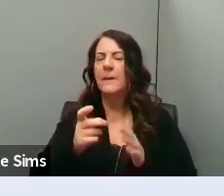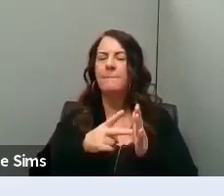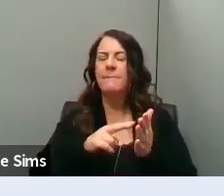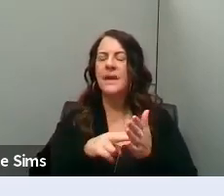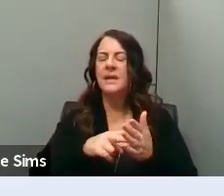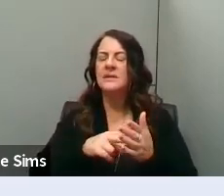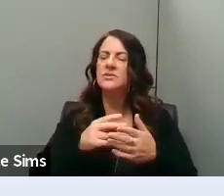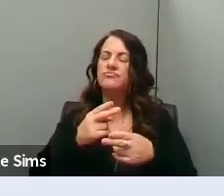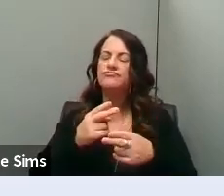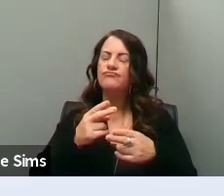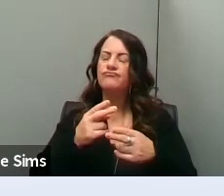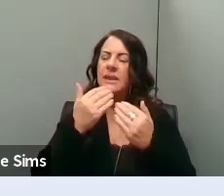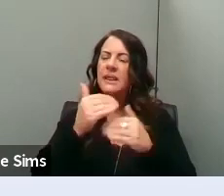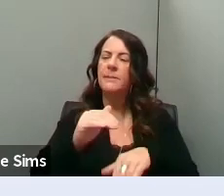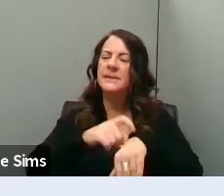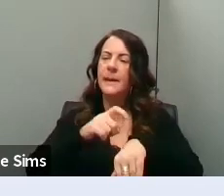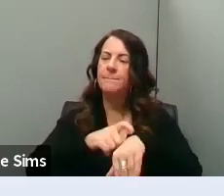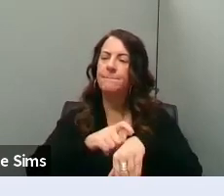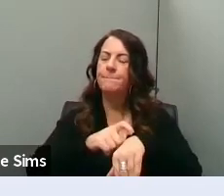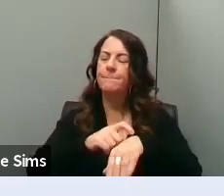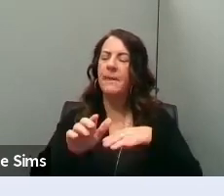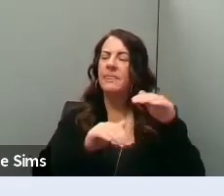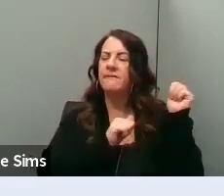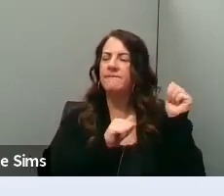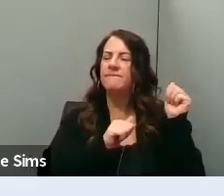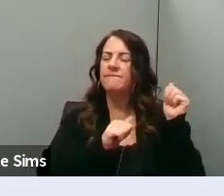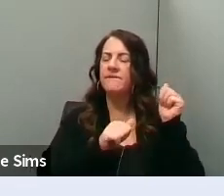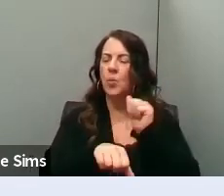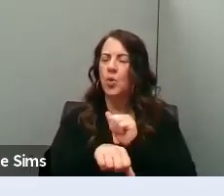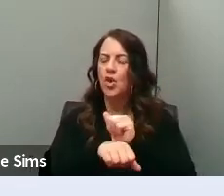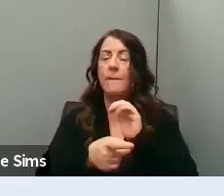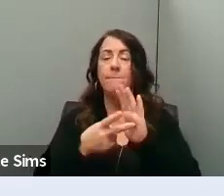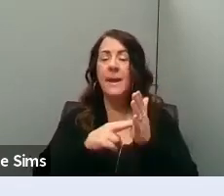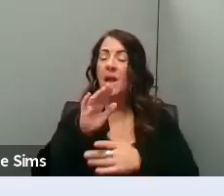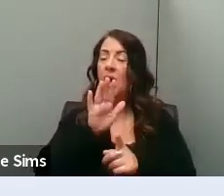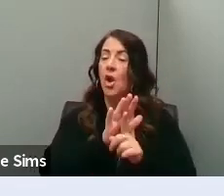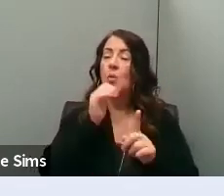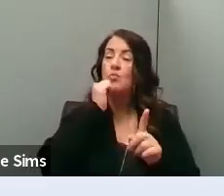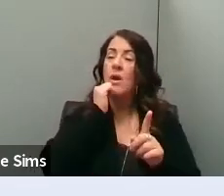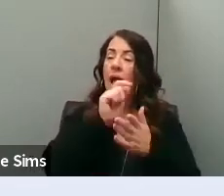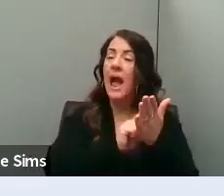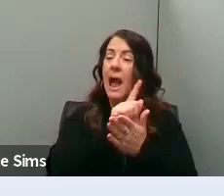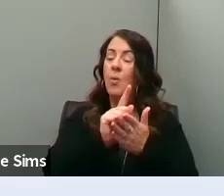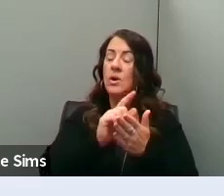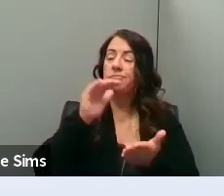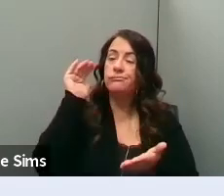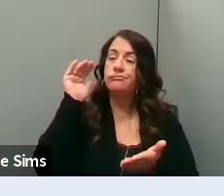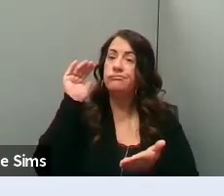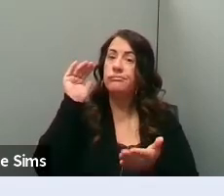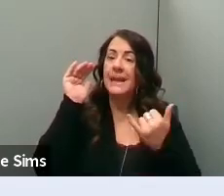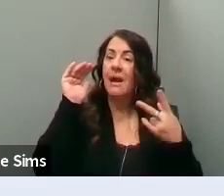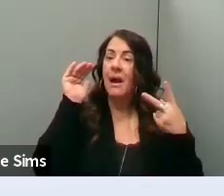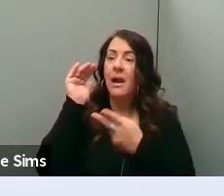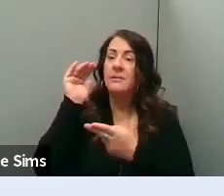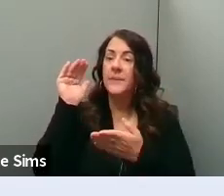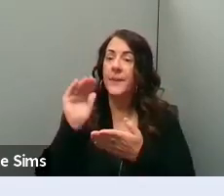leave, which is some of the hours that the person was working are now leave hours, essentially.